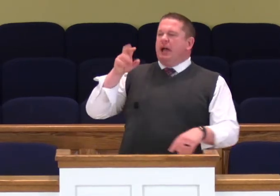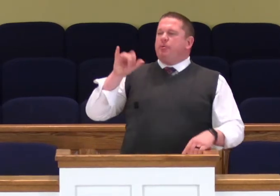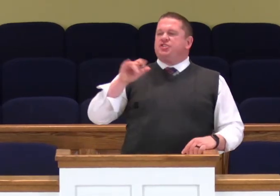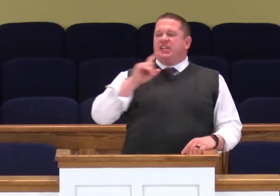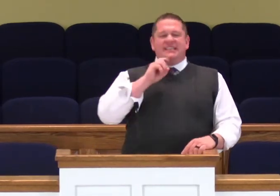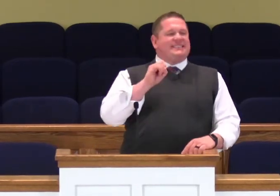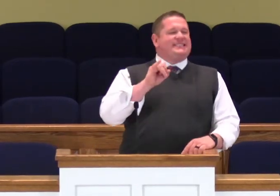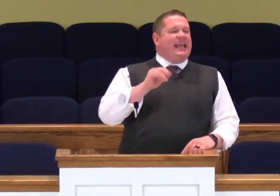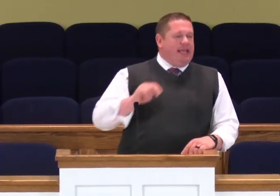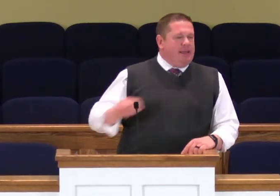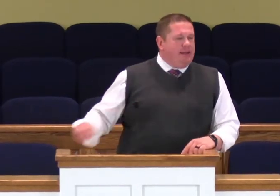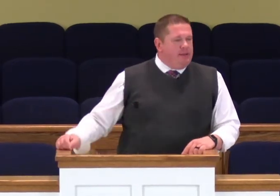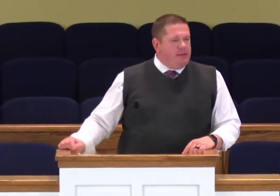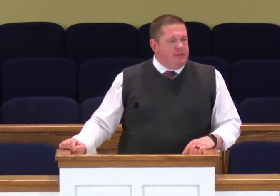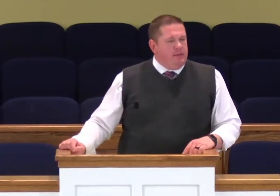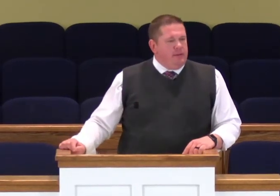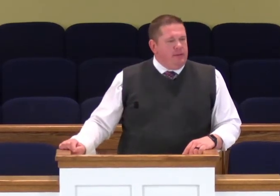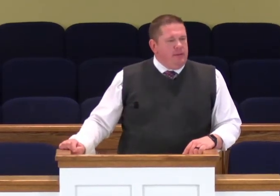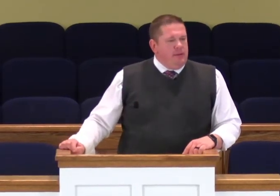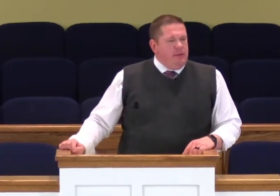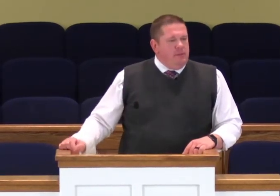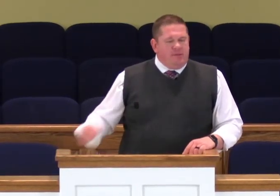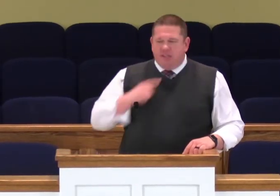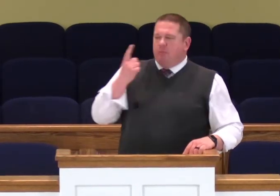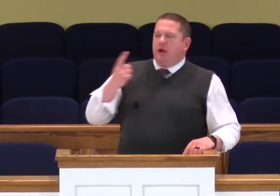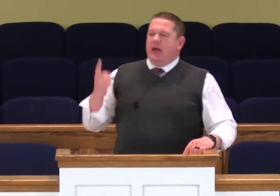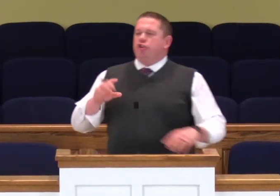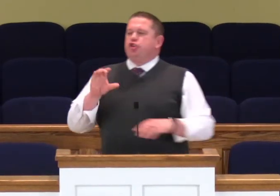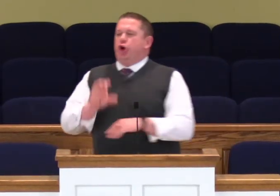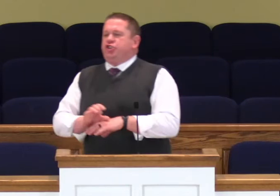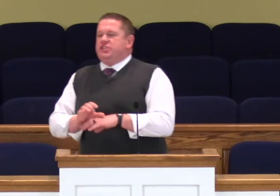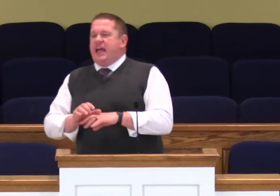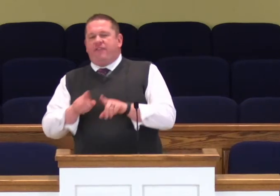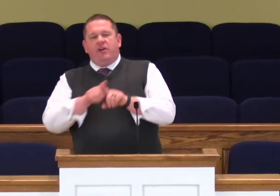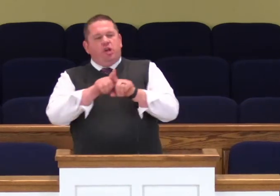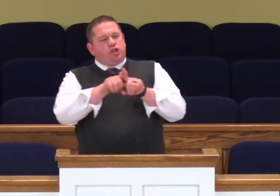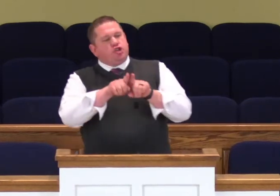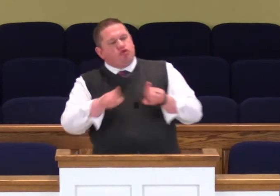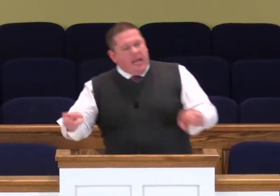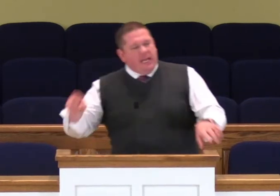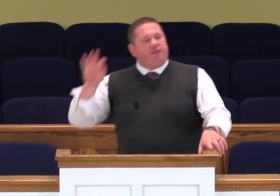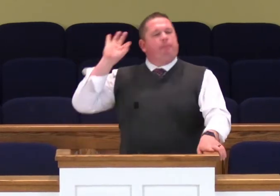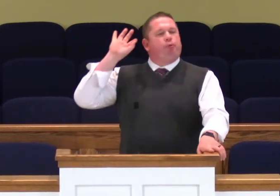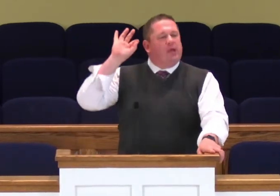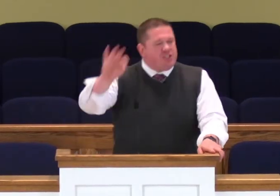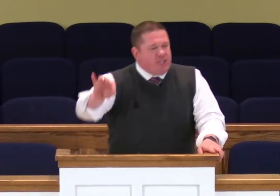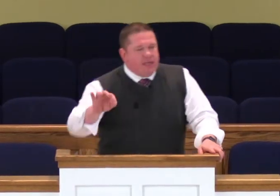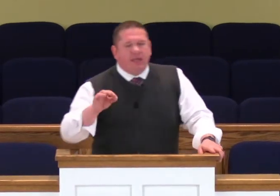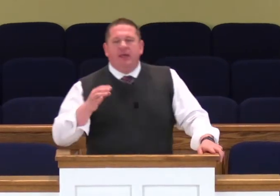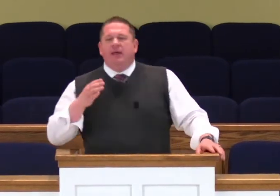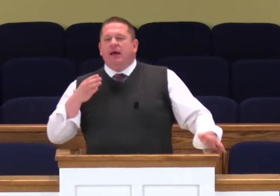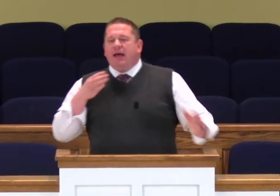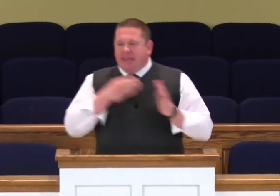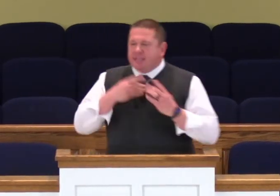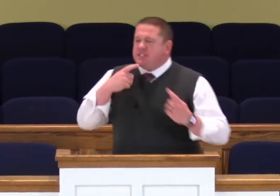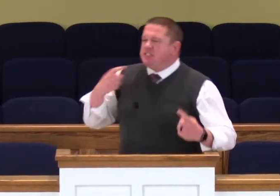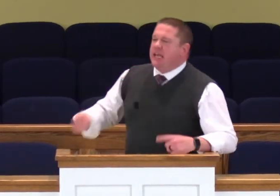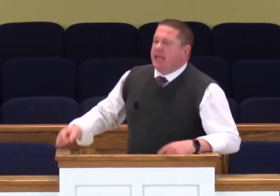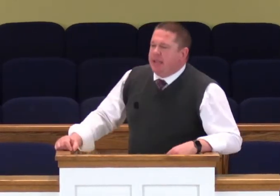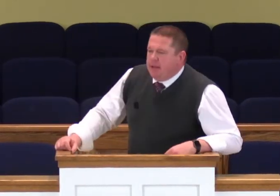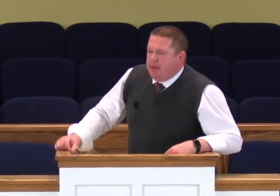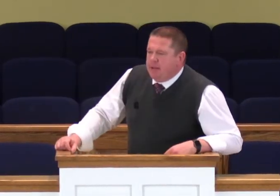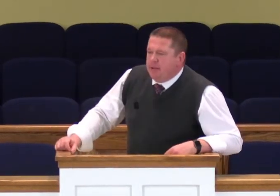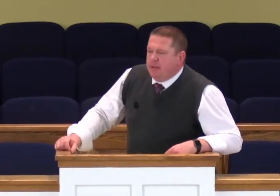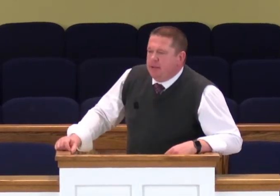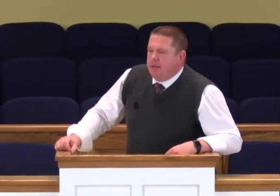Spiritual leprosy is sin. I'll tell you something right now, the churches have strayed from preaching against